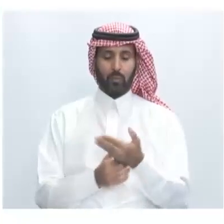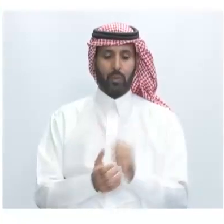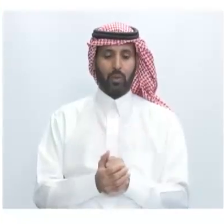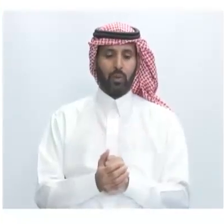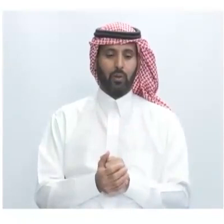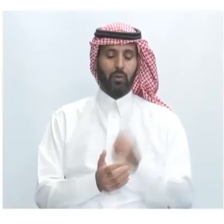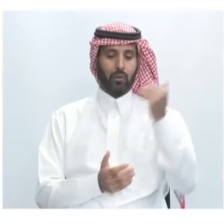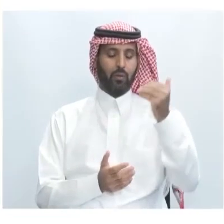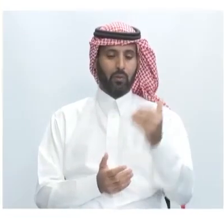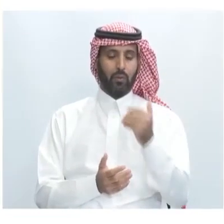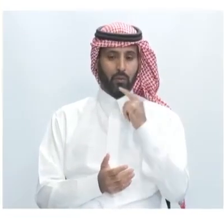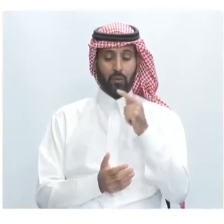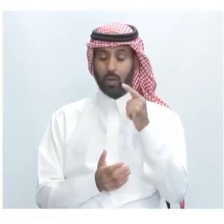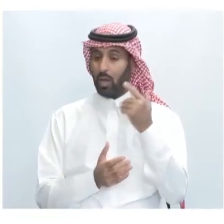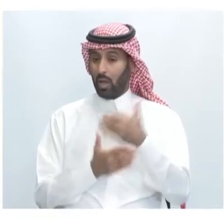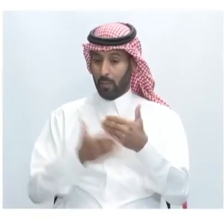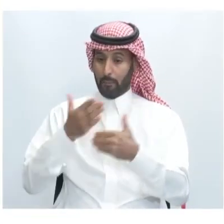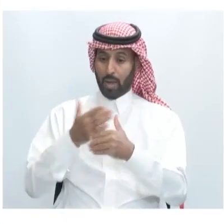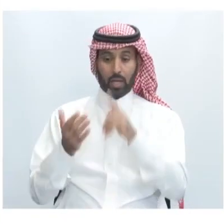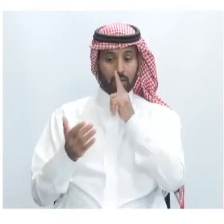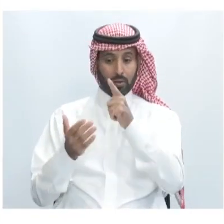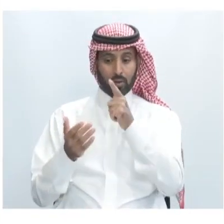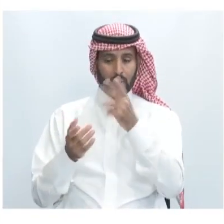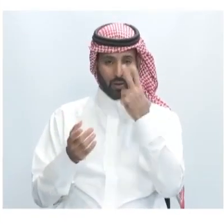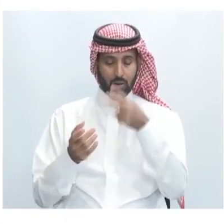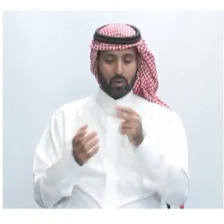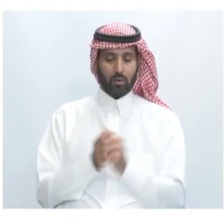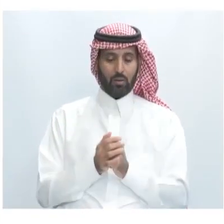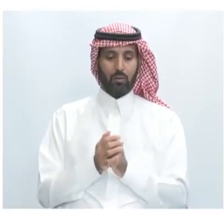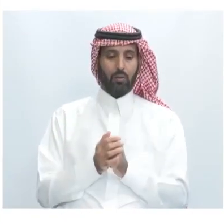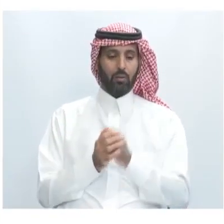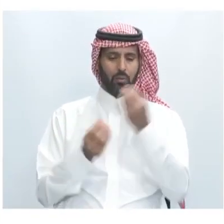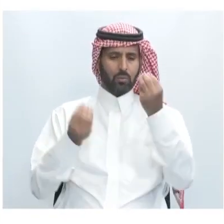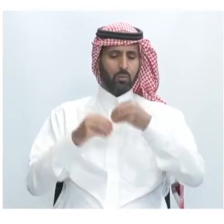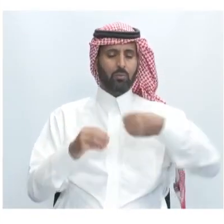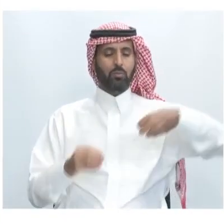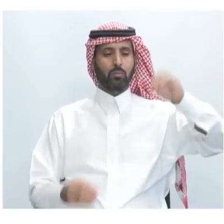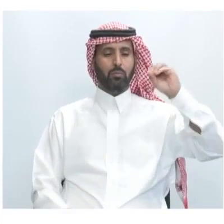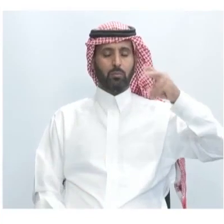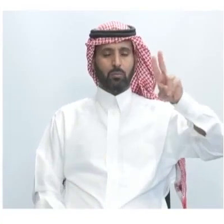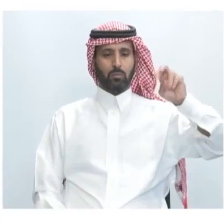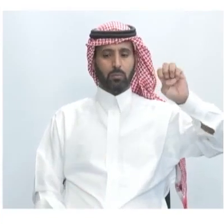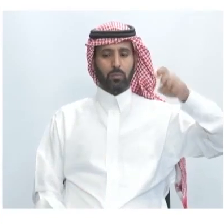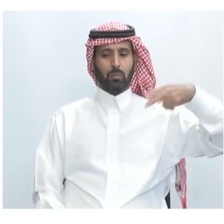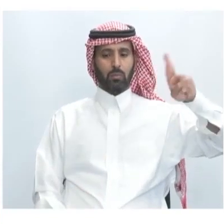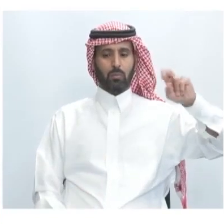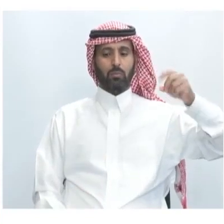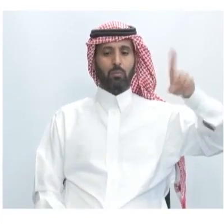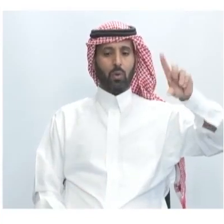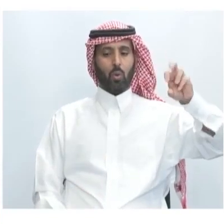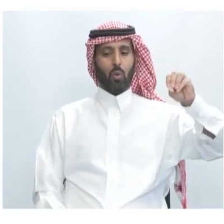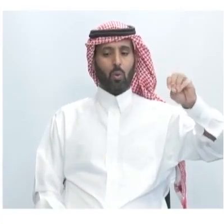here. Here's a language builder for you. Try to focus here. Overload can be a noun or a